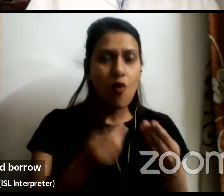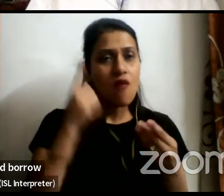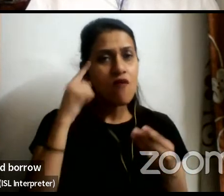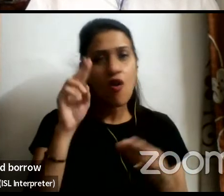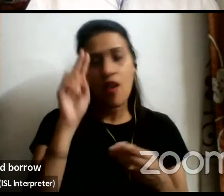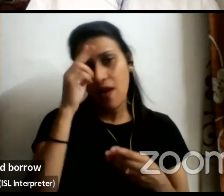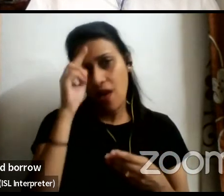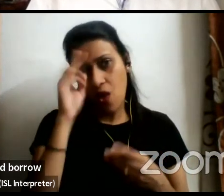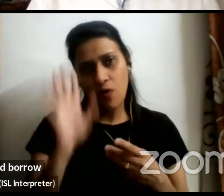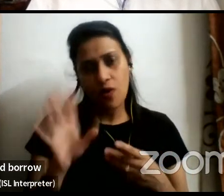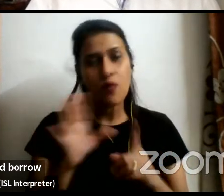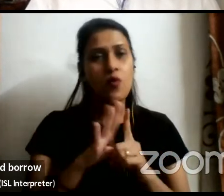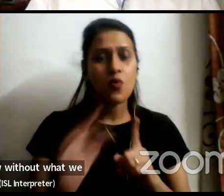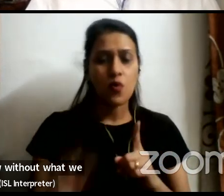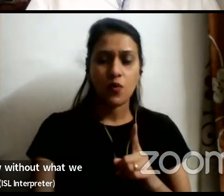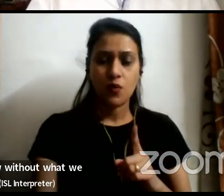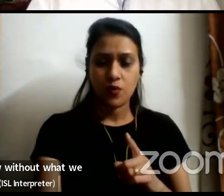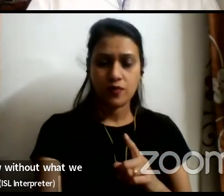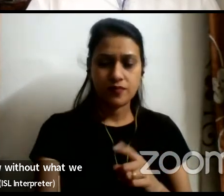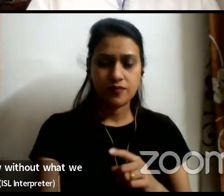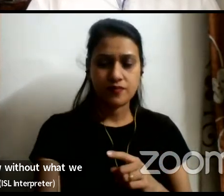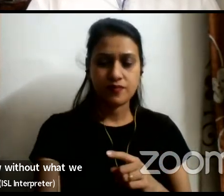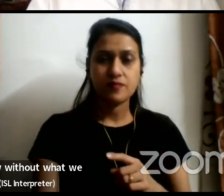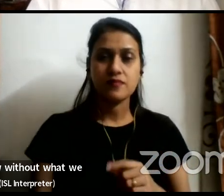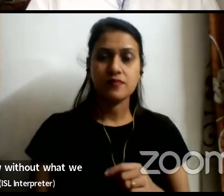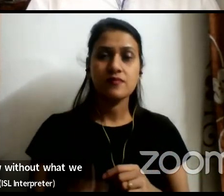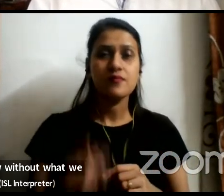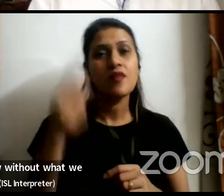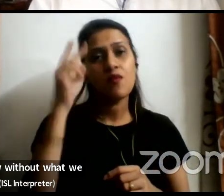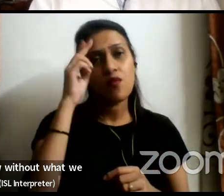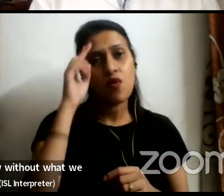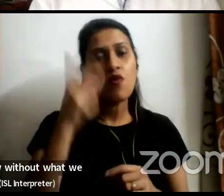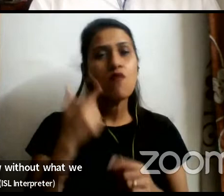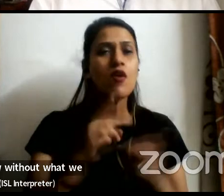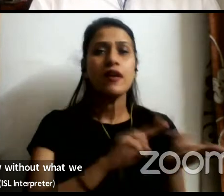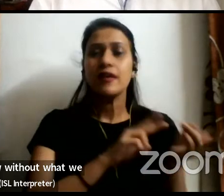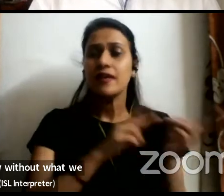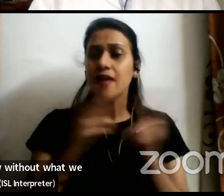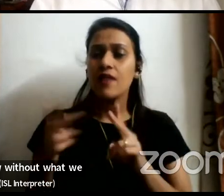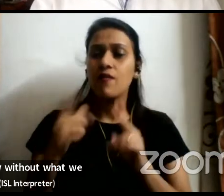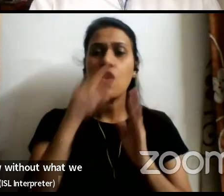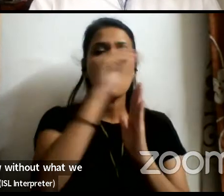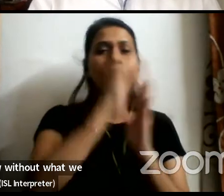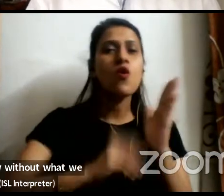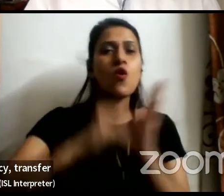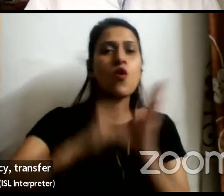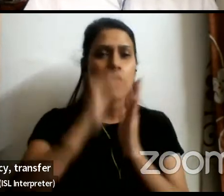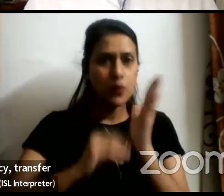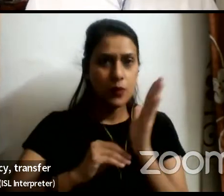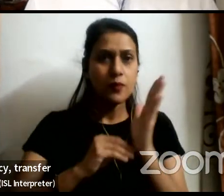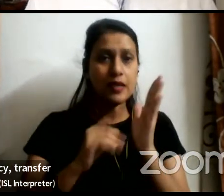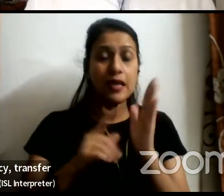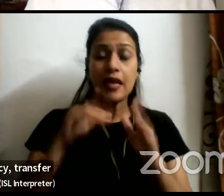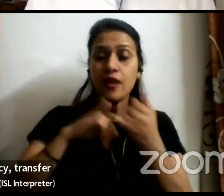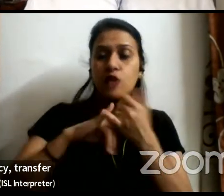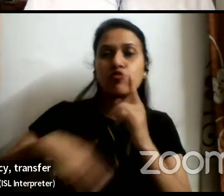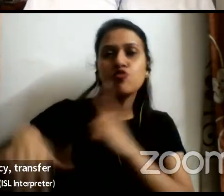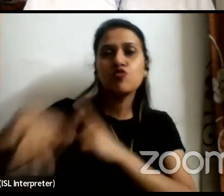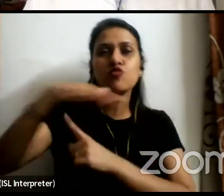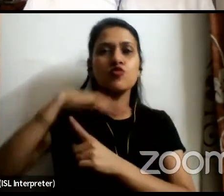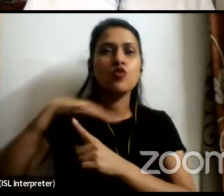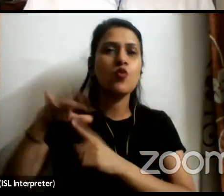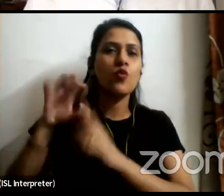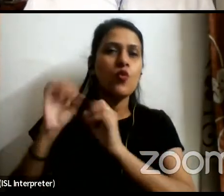what we in the diffusion literature, policy transfer literature, we would call it socialization,